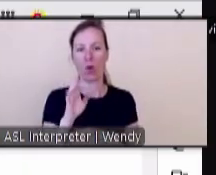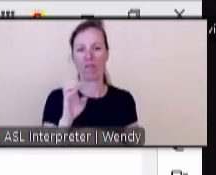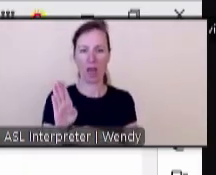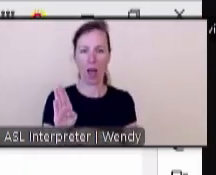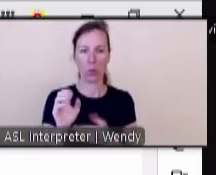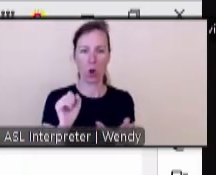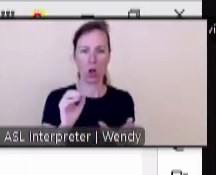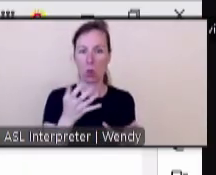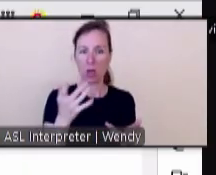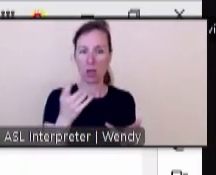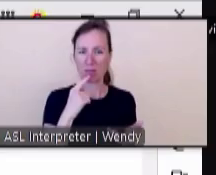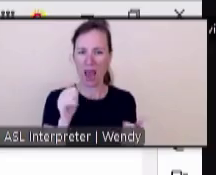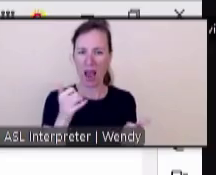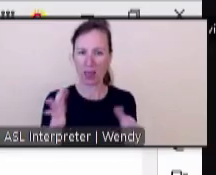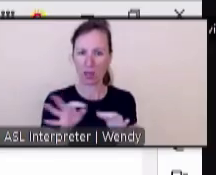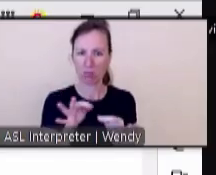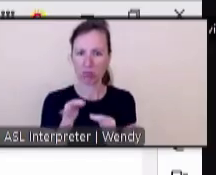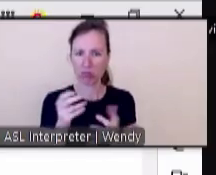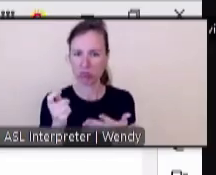at 35,000.